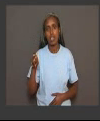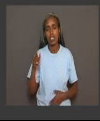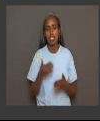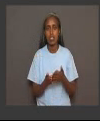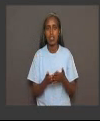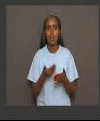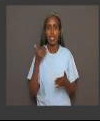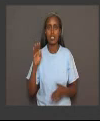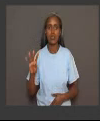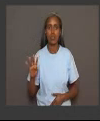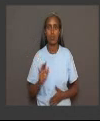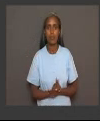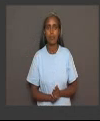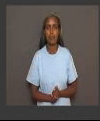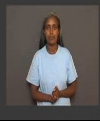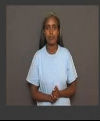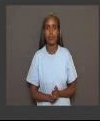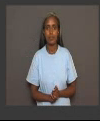x minus 4.